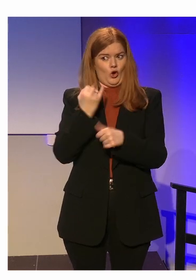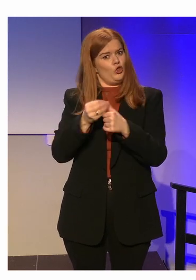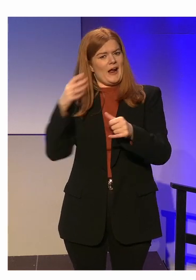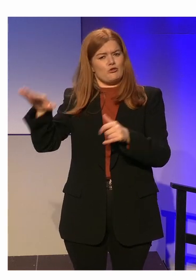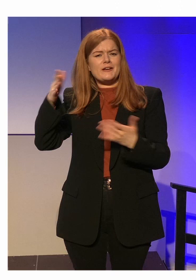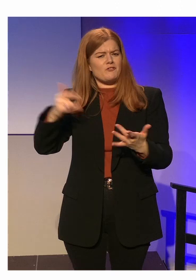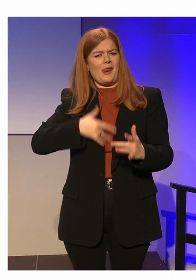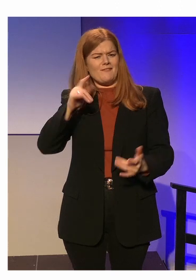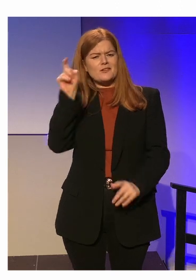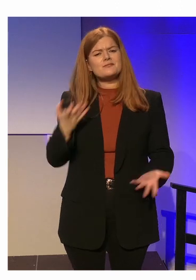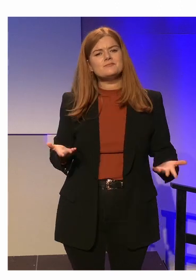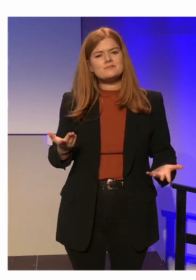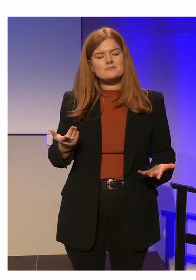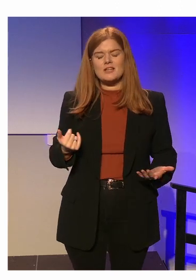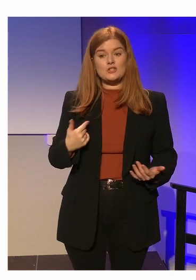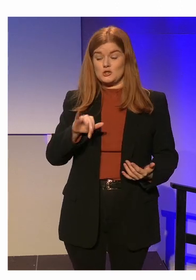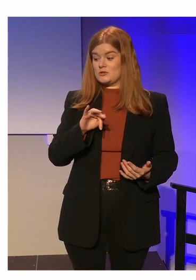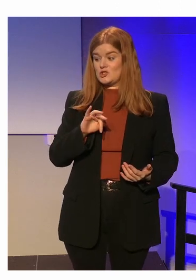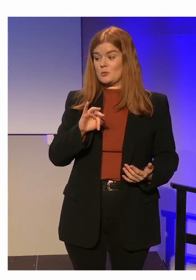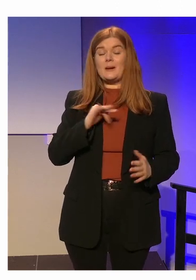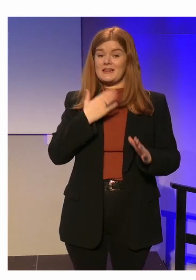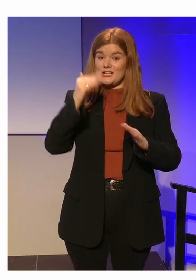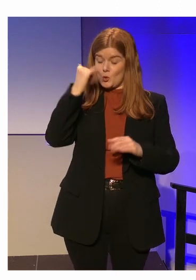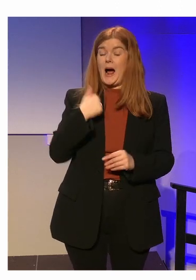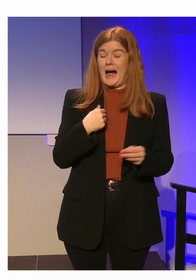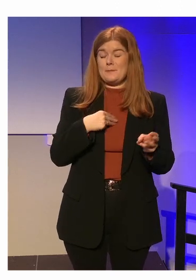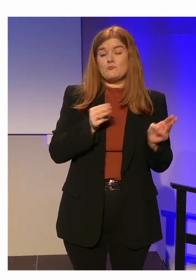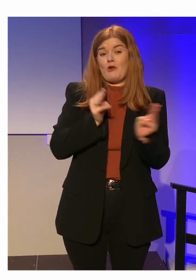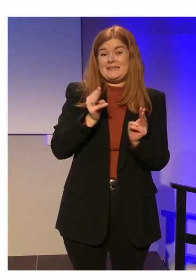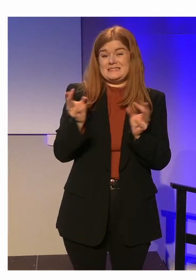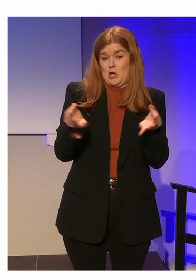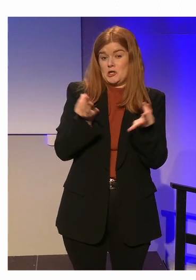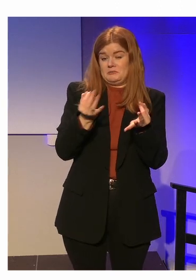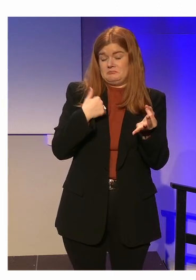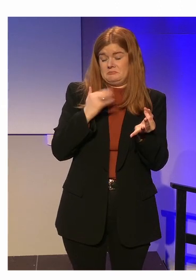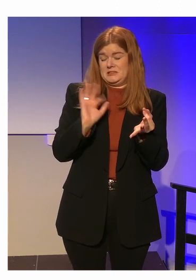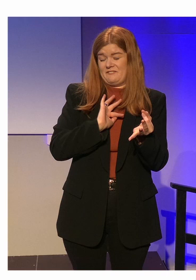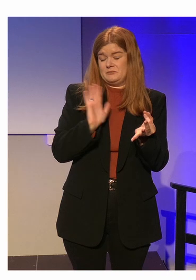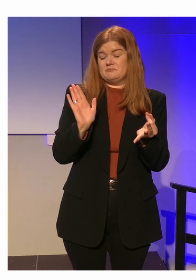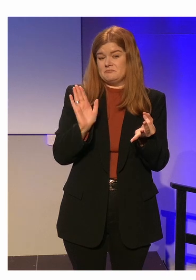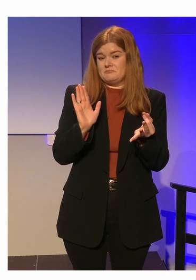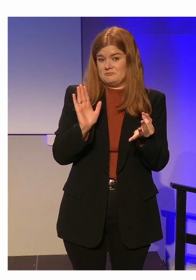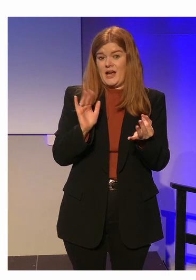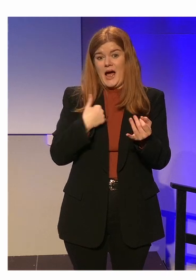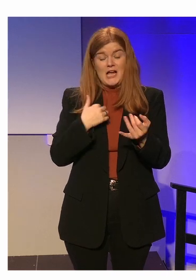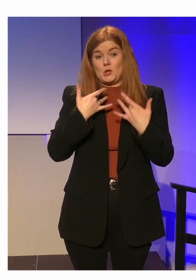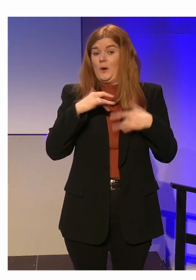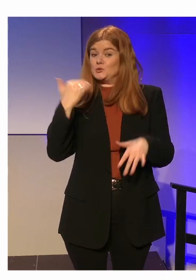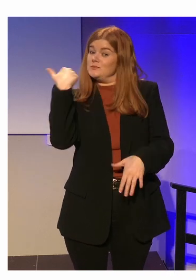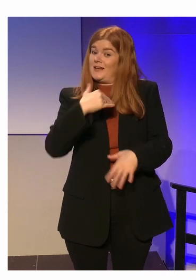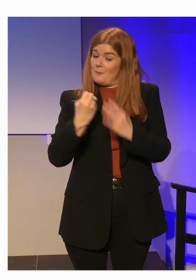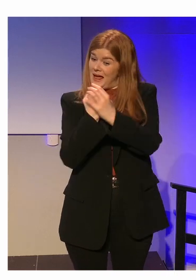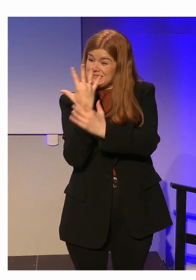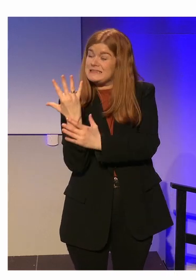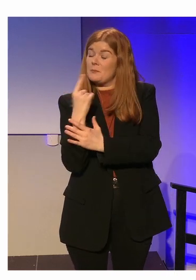areas of our life. I'm a practicing gardener. I don't seek to murder plants,